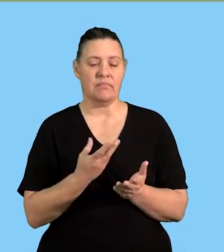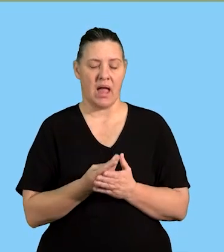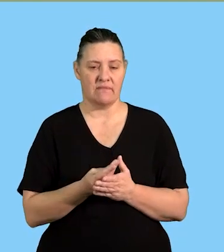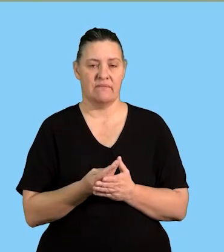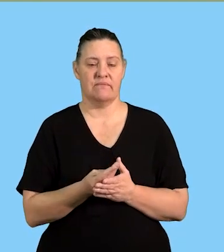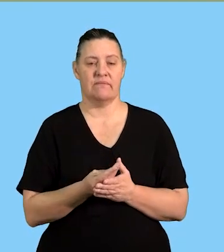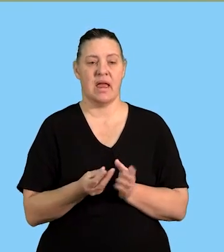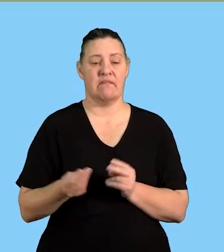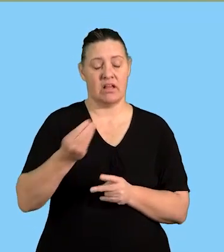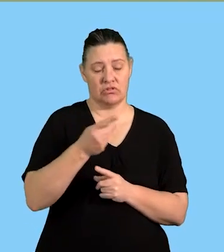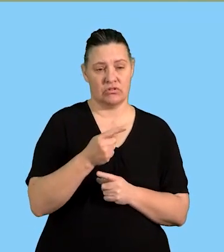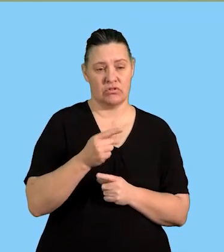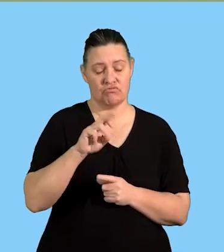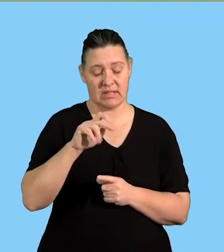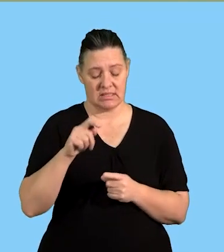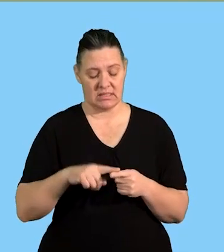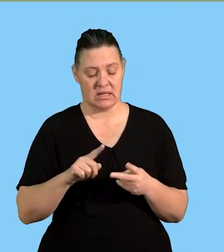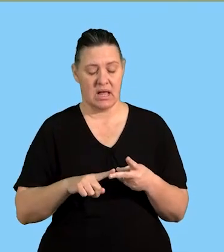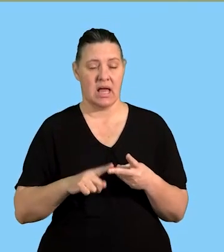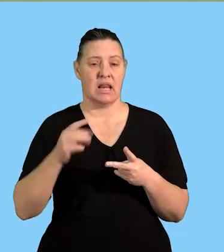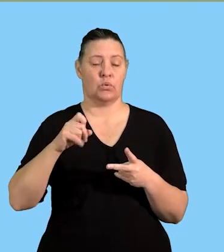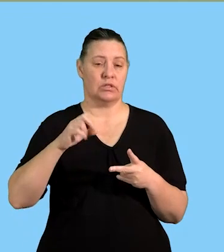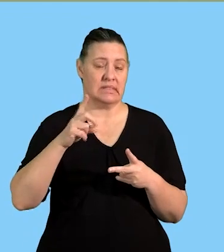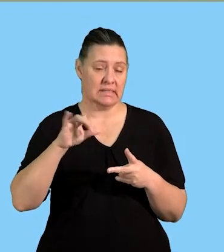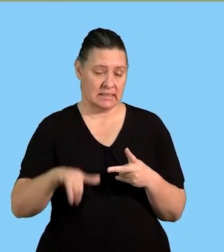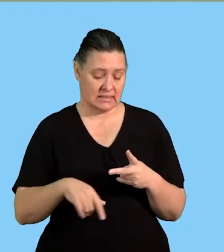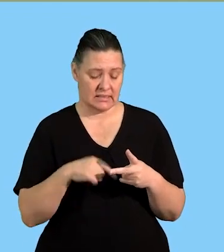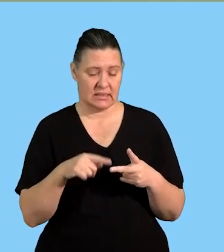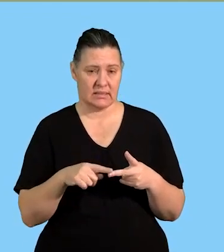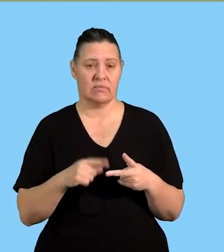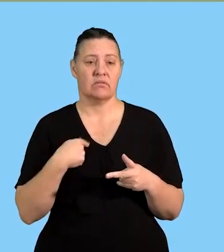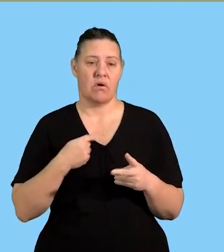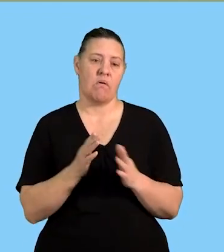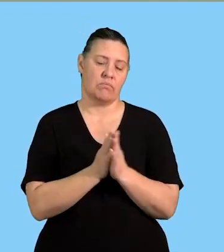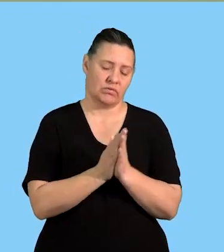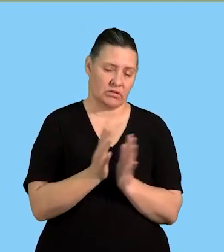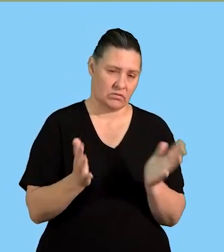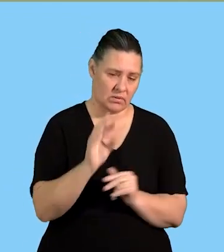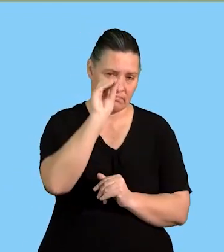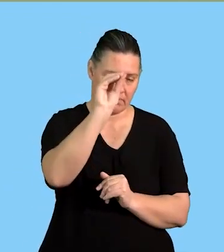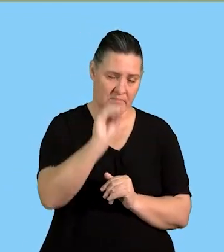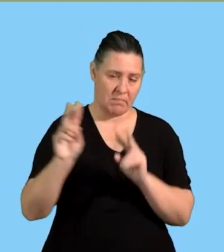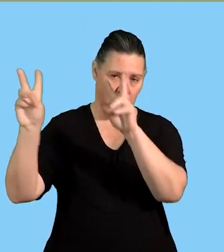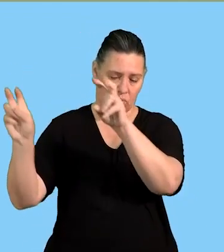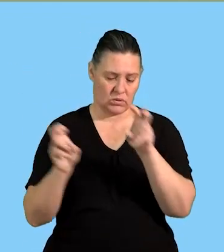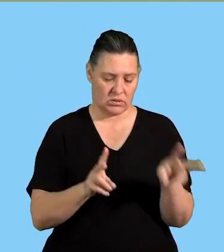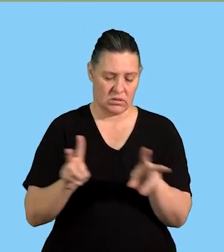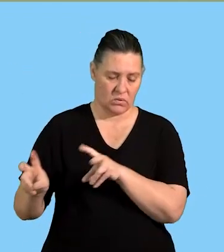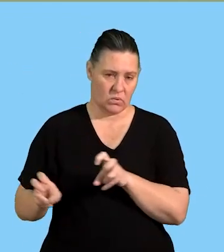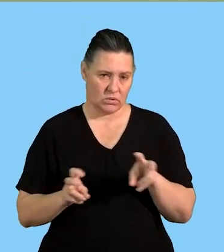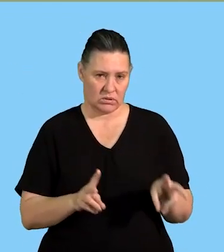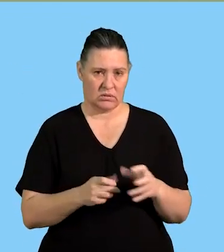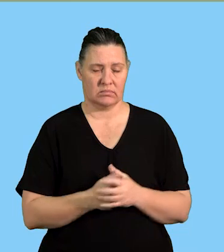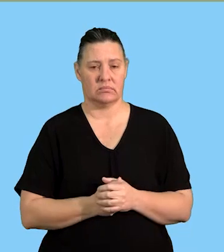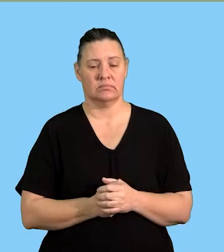and liquidity, and he also wants, that is your motivation, by quoting, he wants to